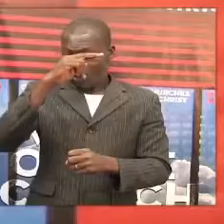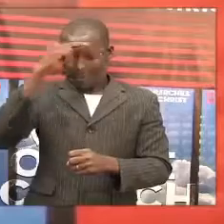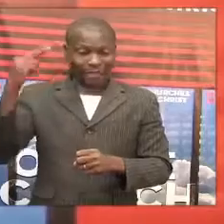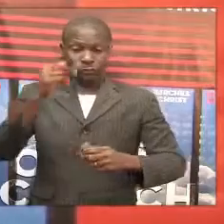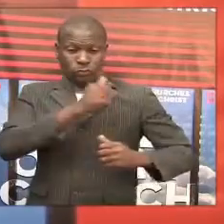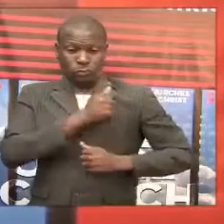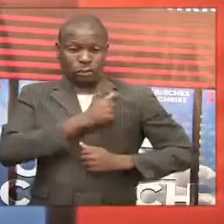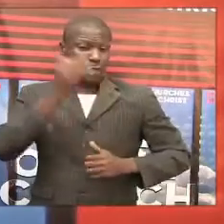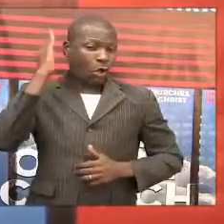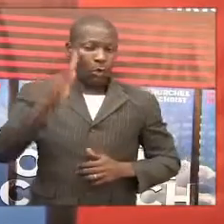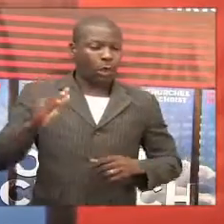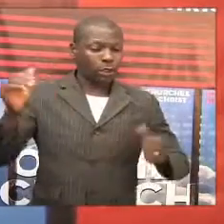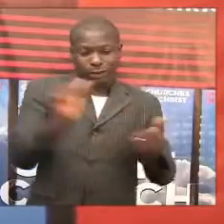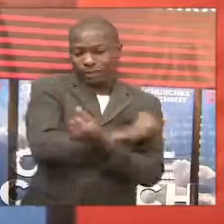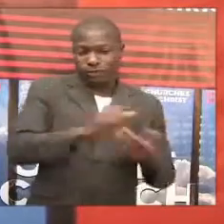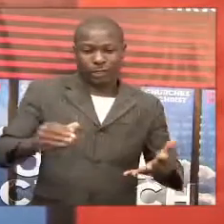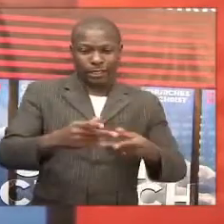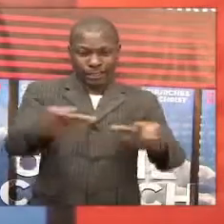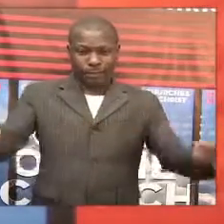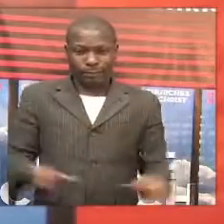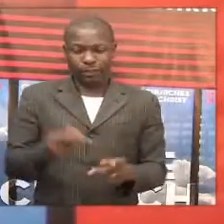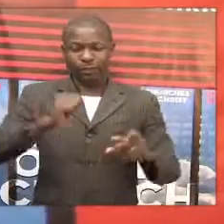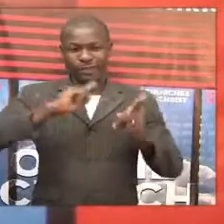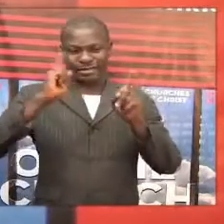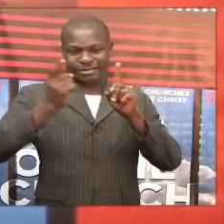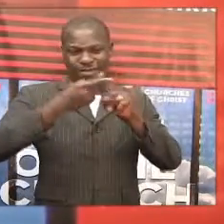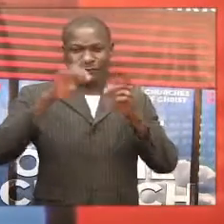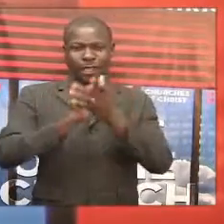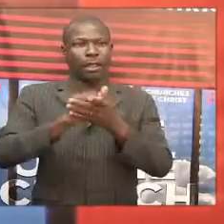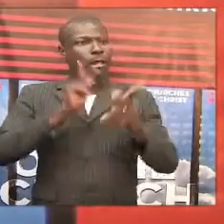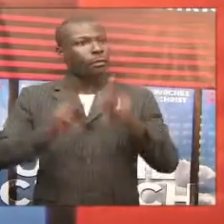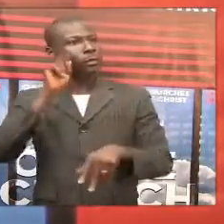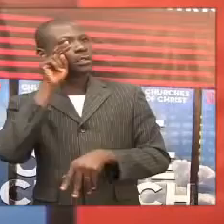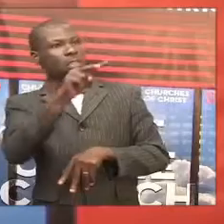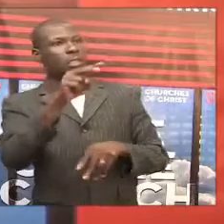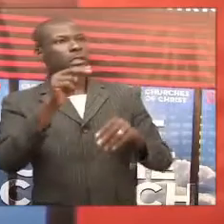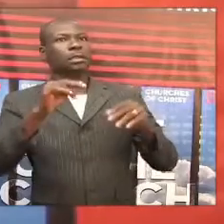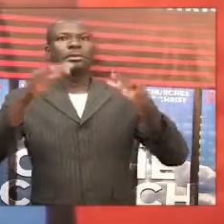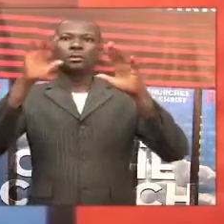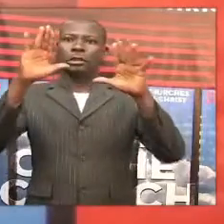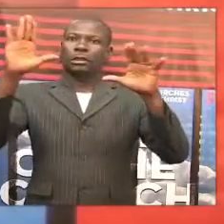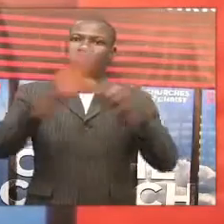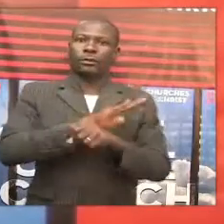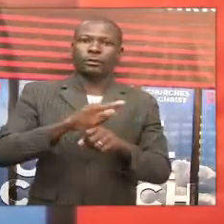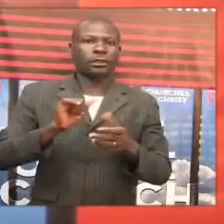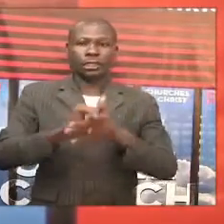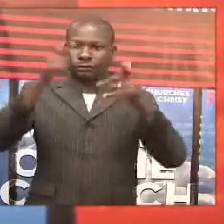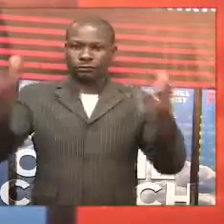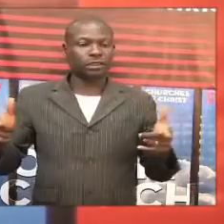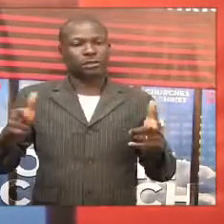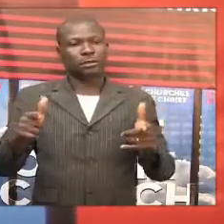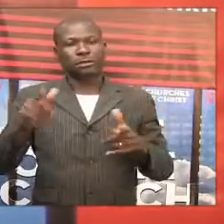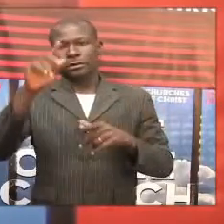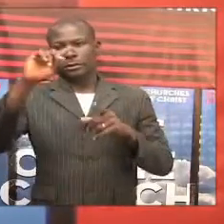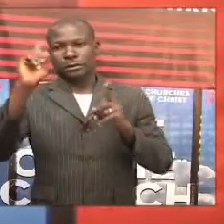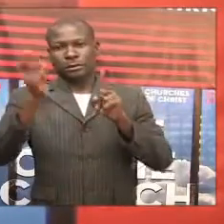temple, kesea noa, obi huwa, nani huwa juni sa dano, enyasa mketuano. Enti eye Roman asoja for